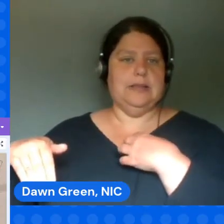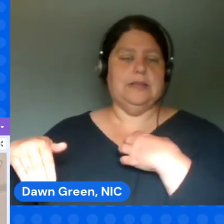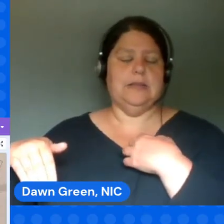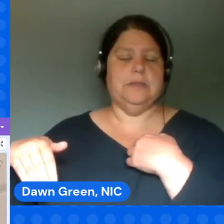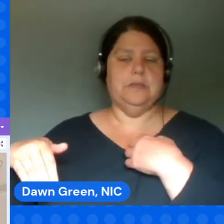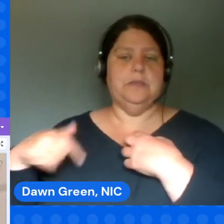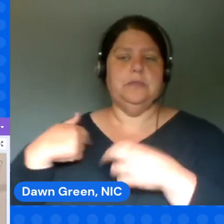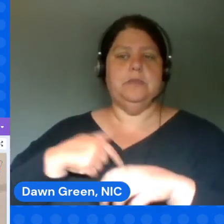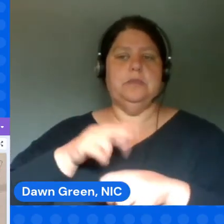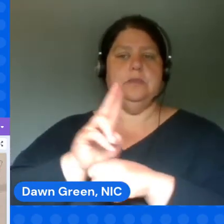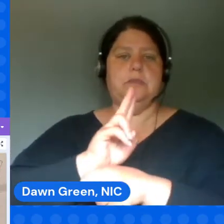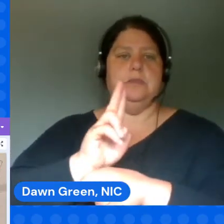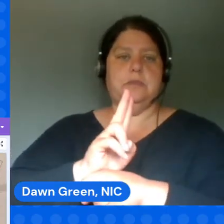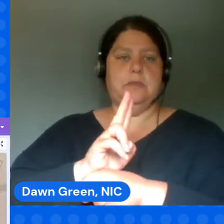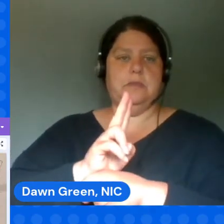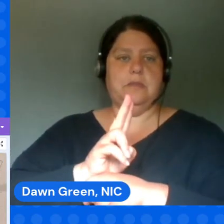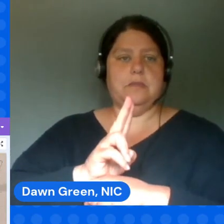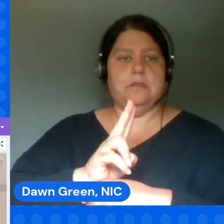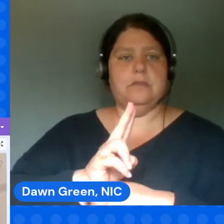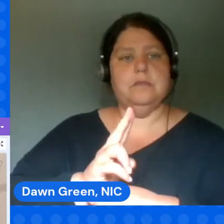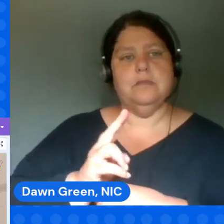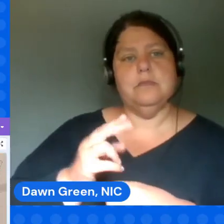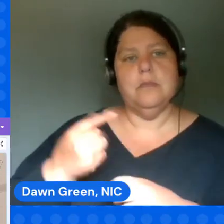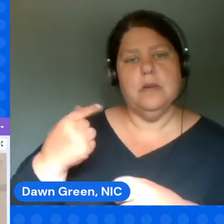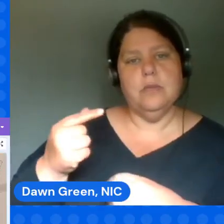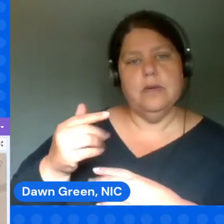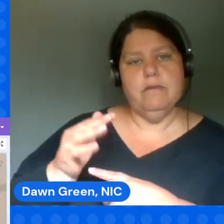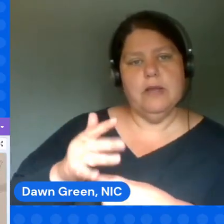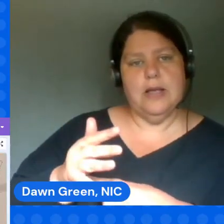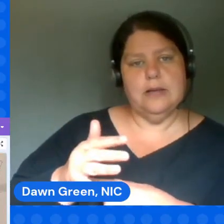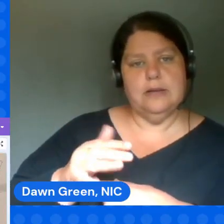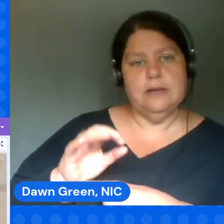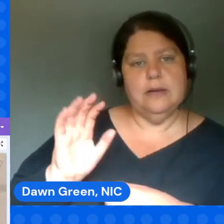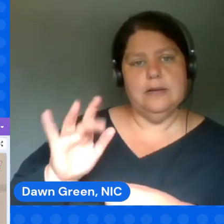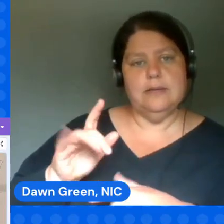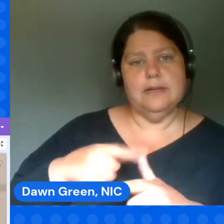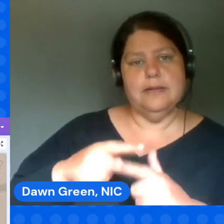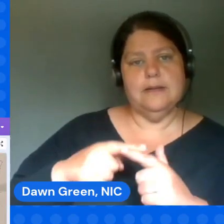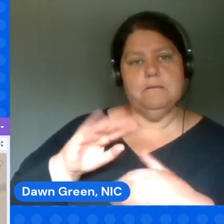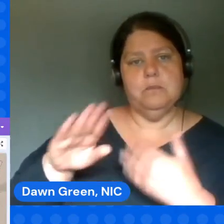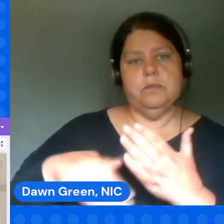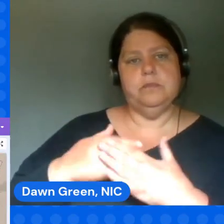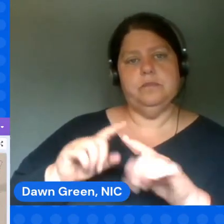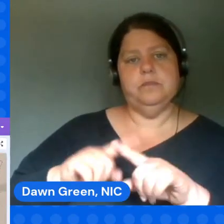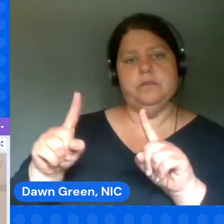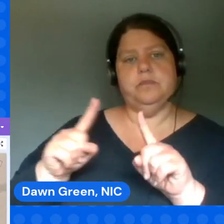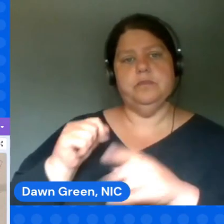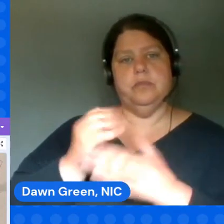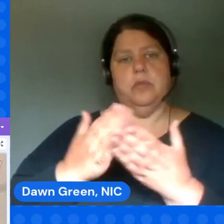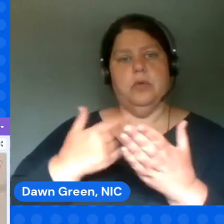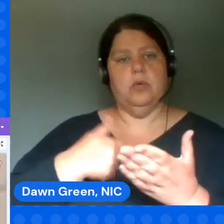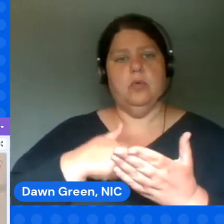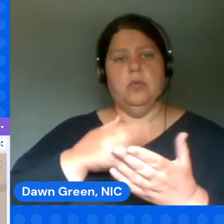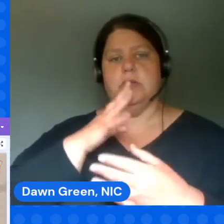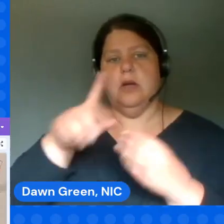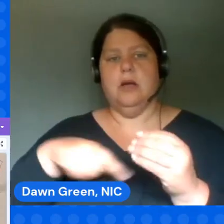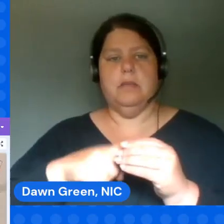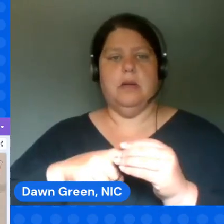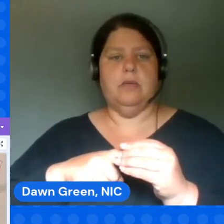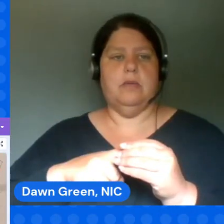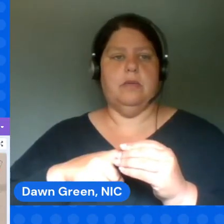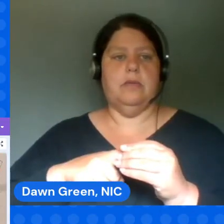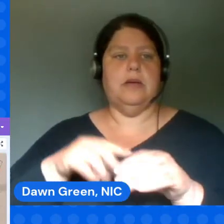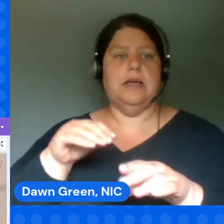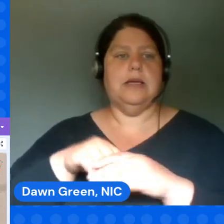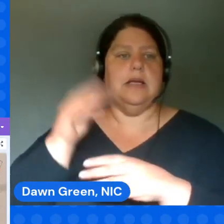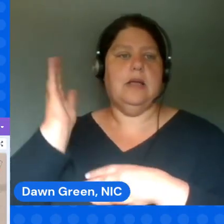use it when green flag click, and then these all the different components that we had talked through. In the